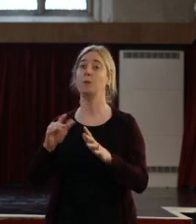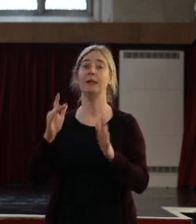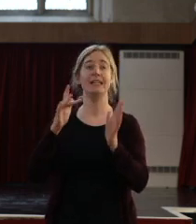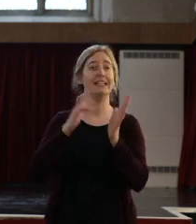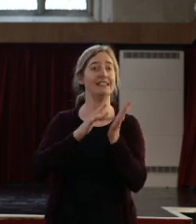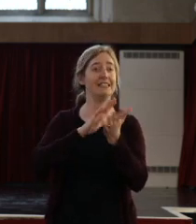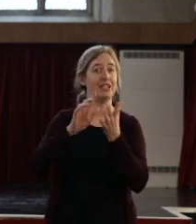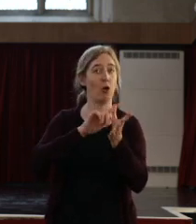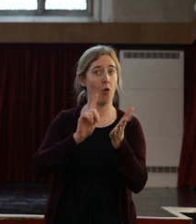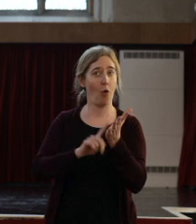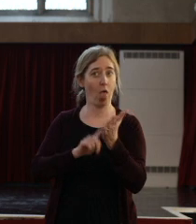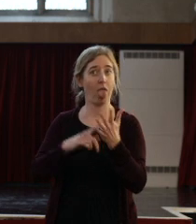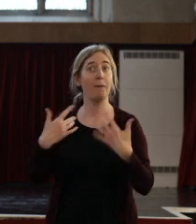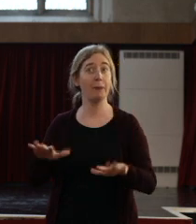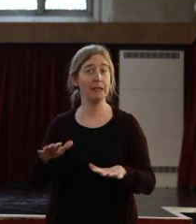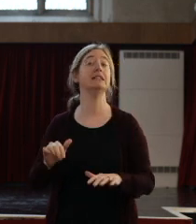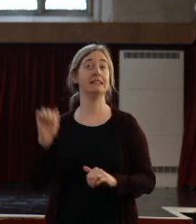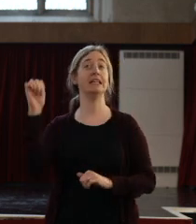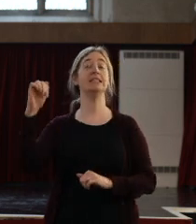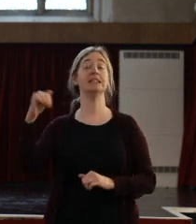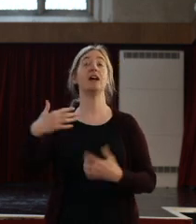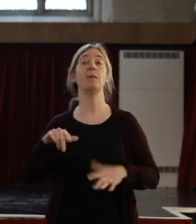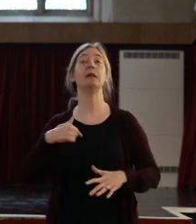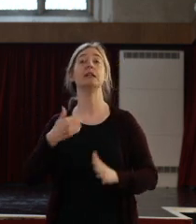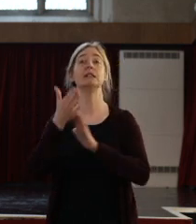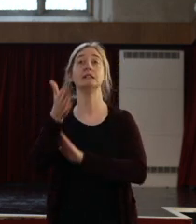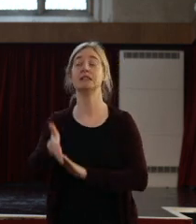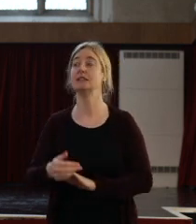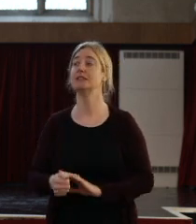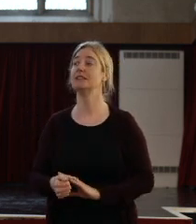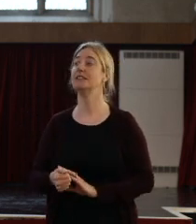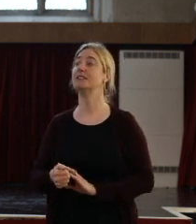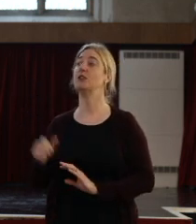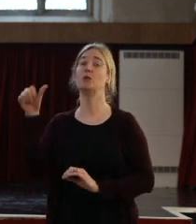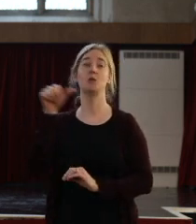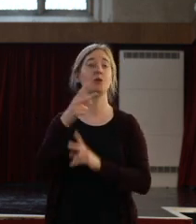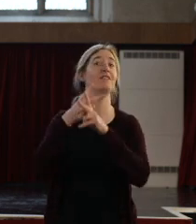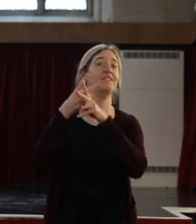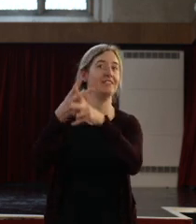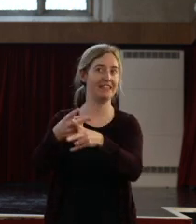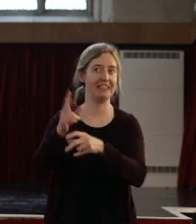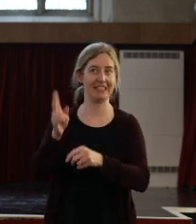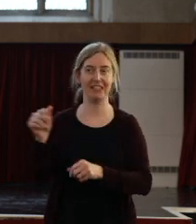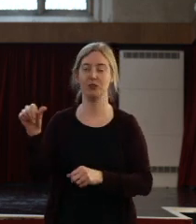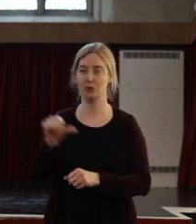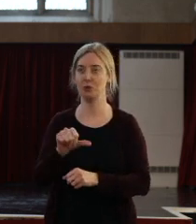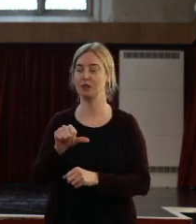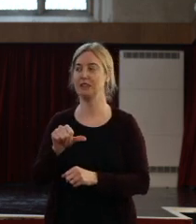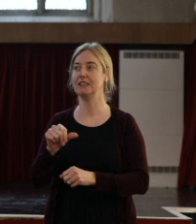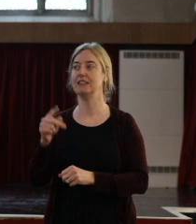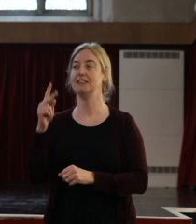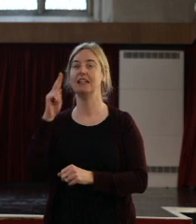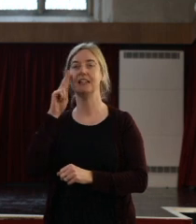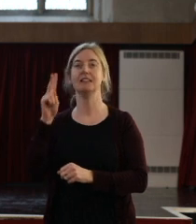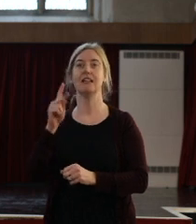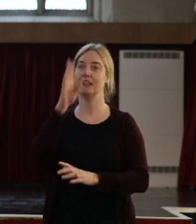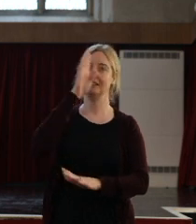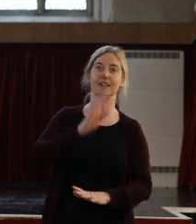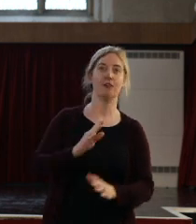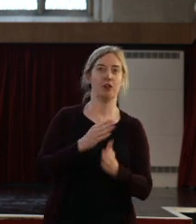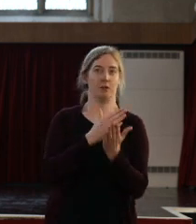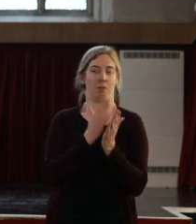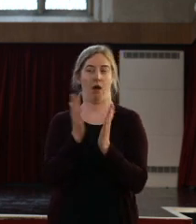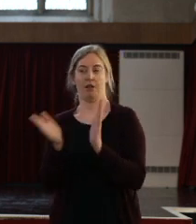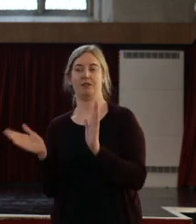I have, yeah. And you must come along sometime and see the serious side of it.